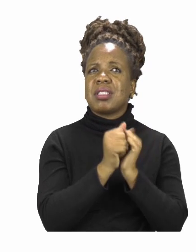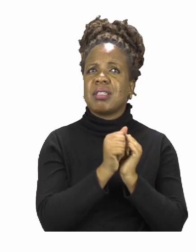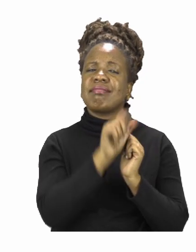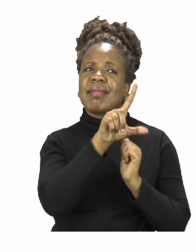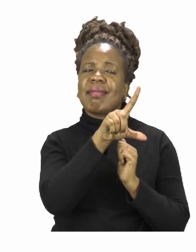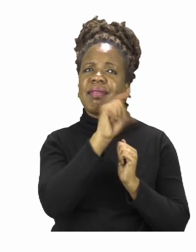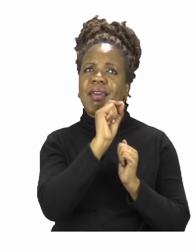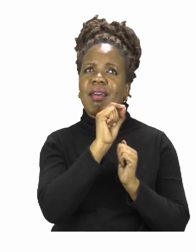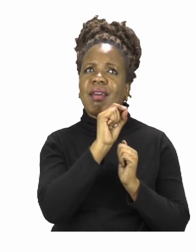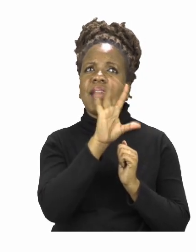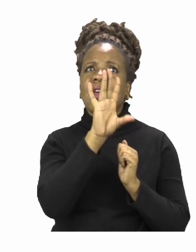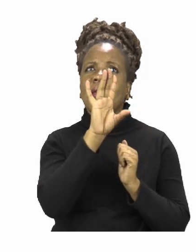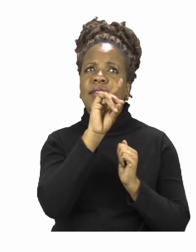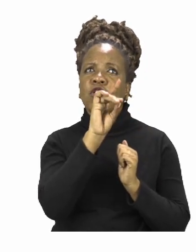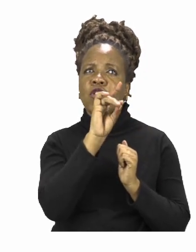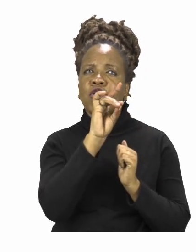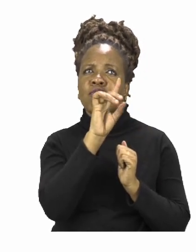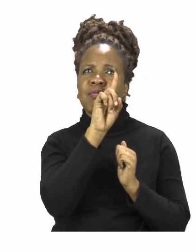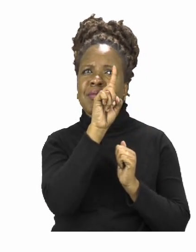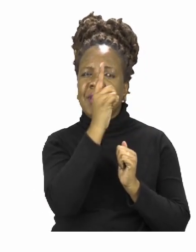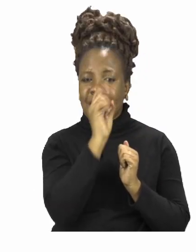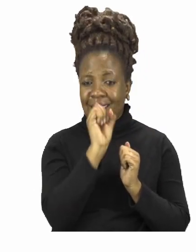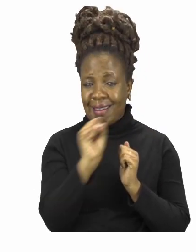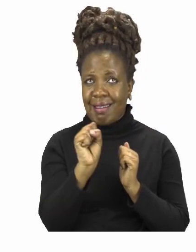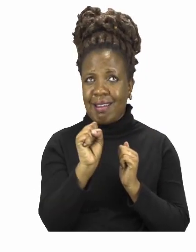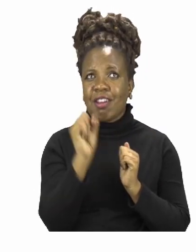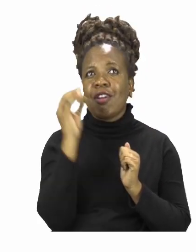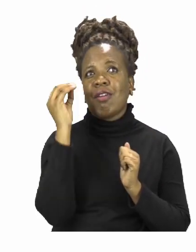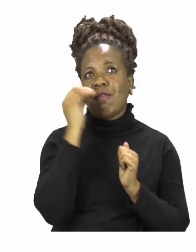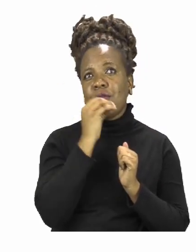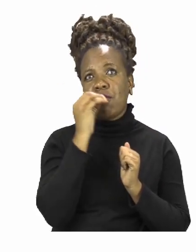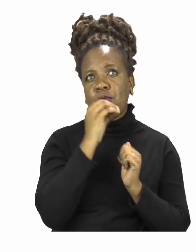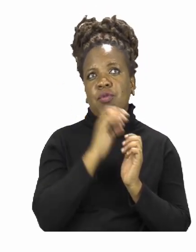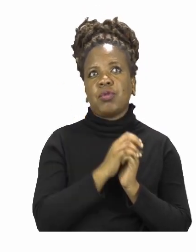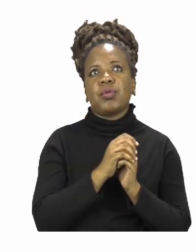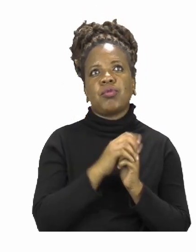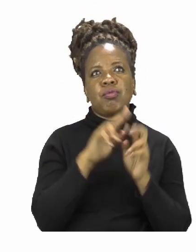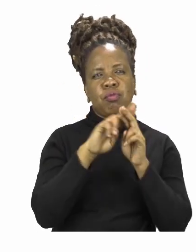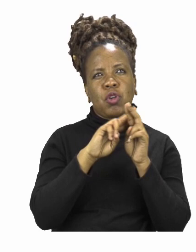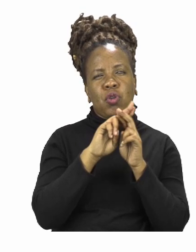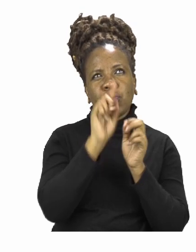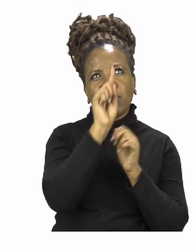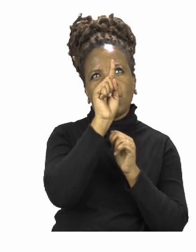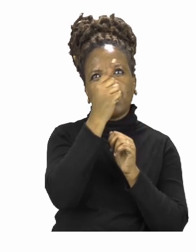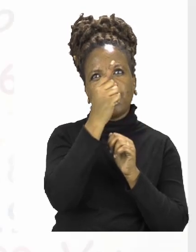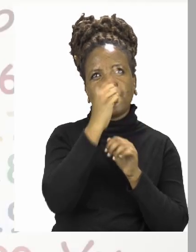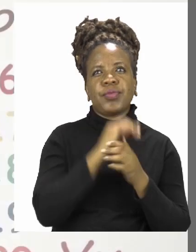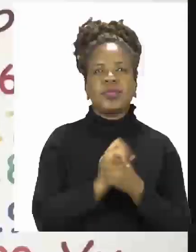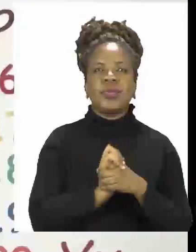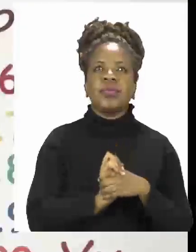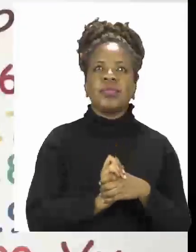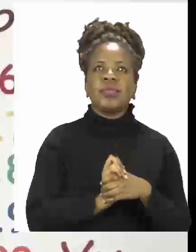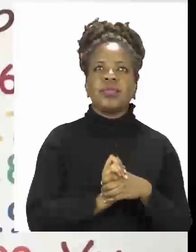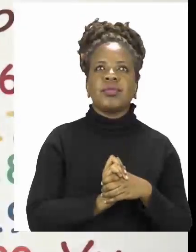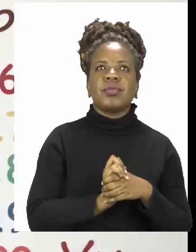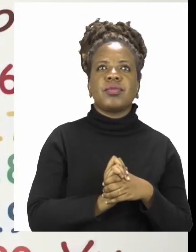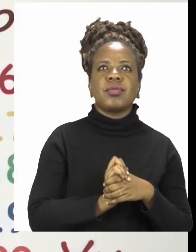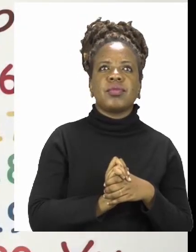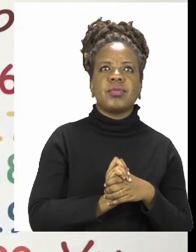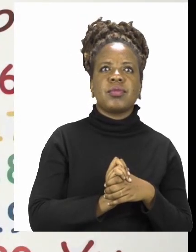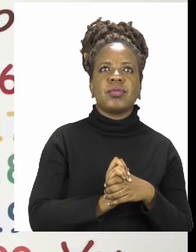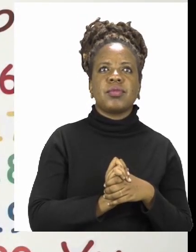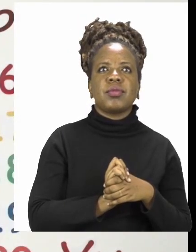adding an apostrophe and a S. Let's take a look at the board so that we can see how we can